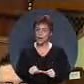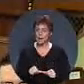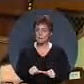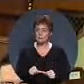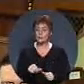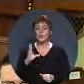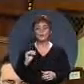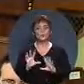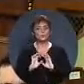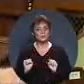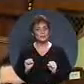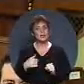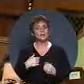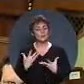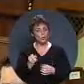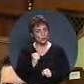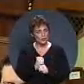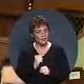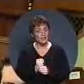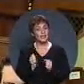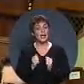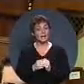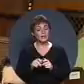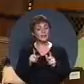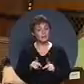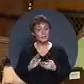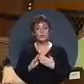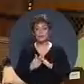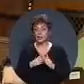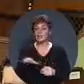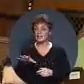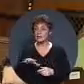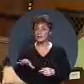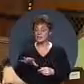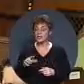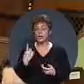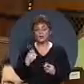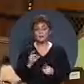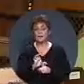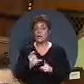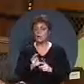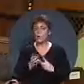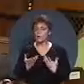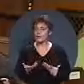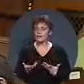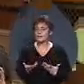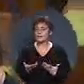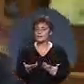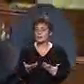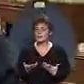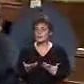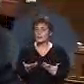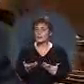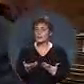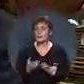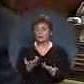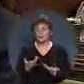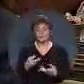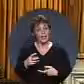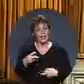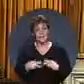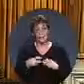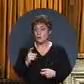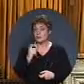find options of relocation in the context of a plan to develop a sustainable long-term community. Honourable member for